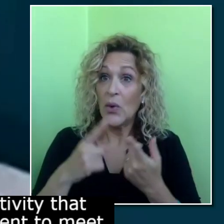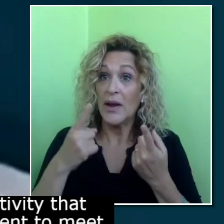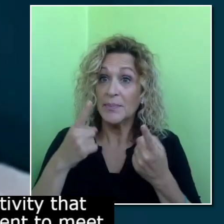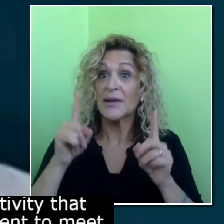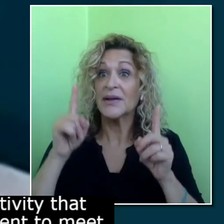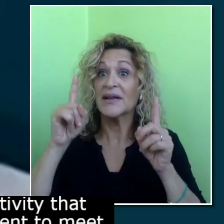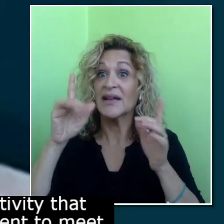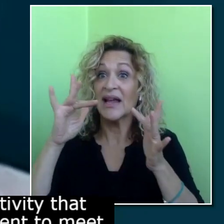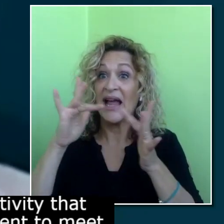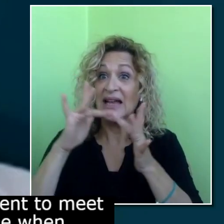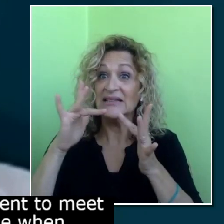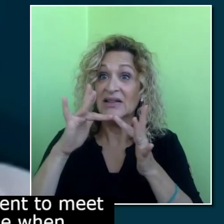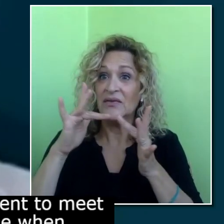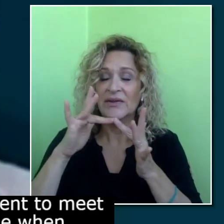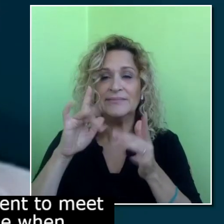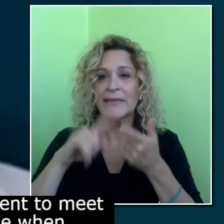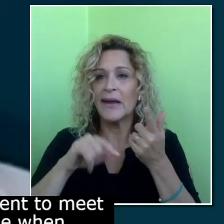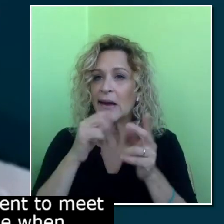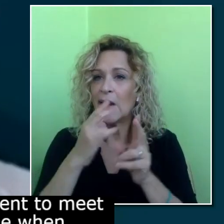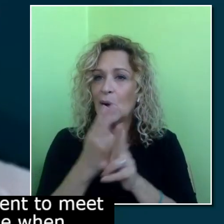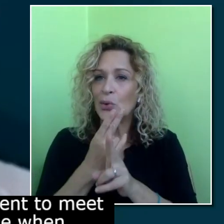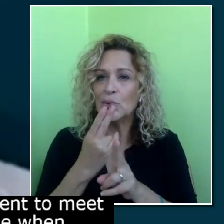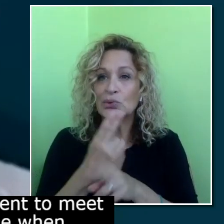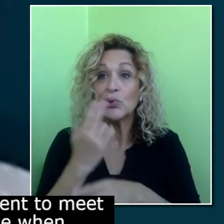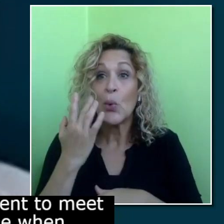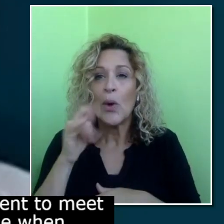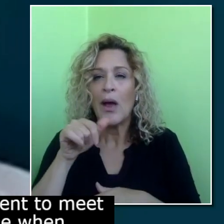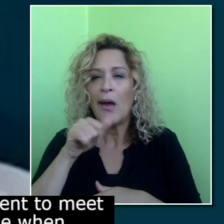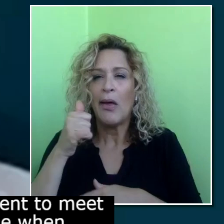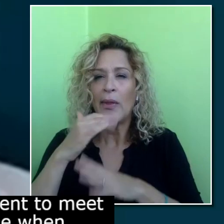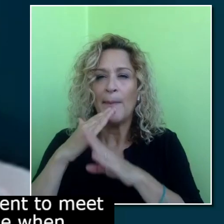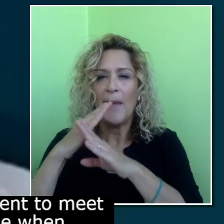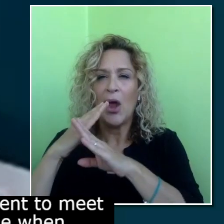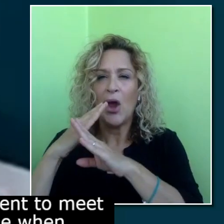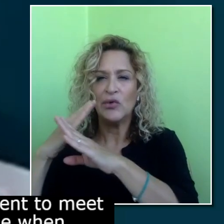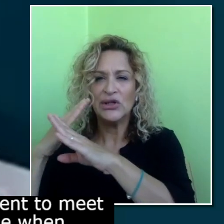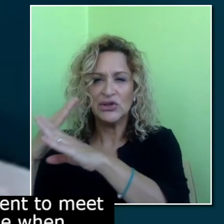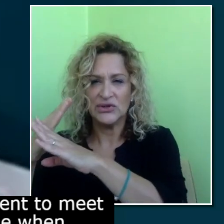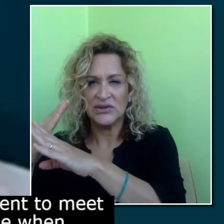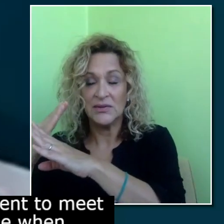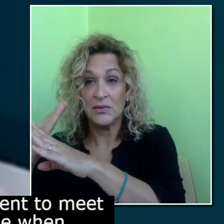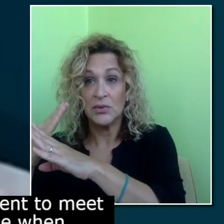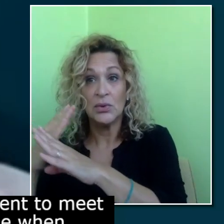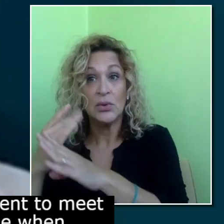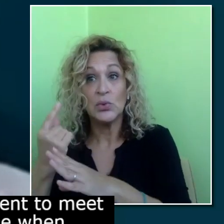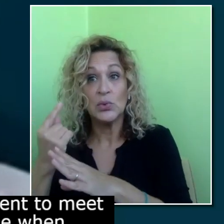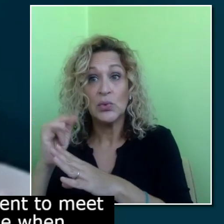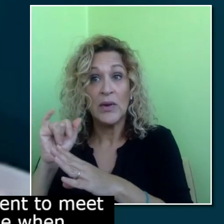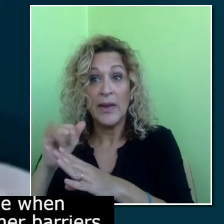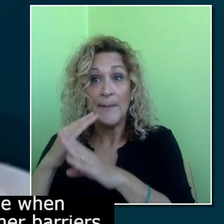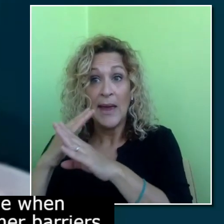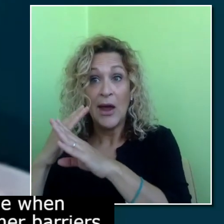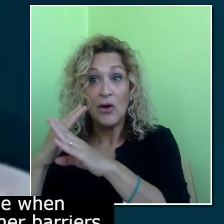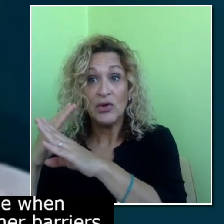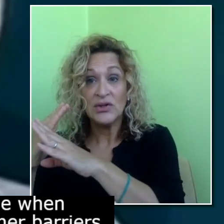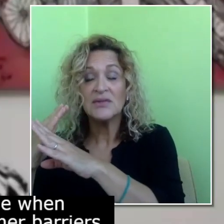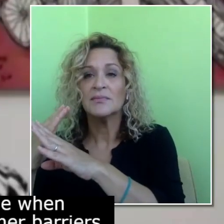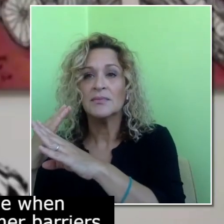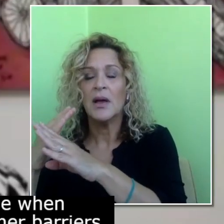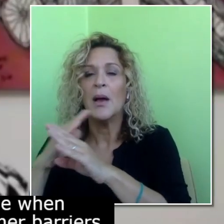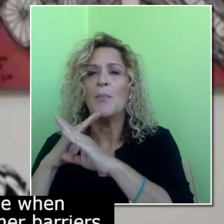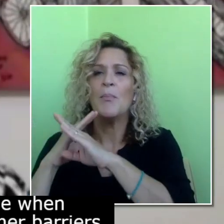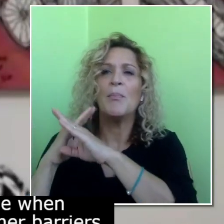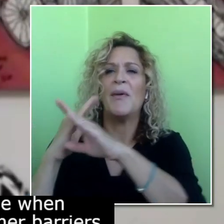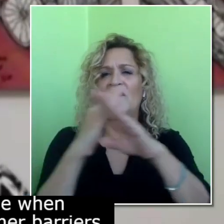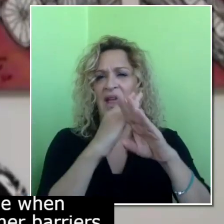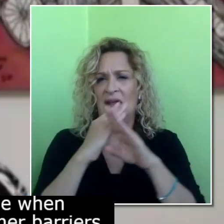cannot be used because of other barriers that are built in. These barriers prevent everyone from